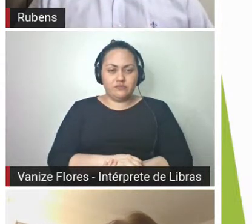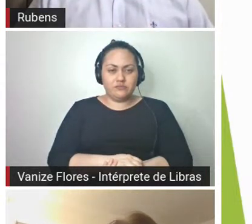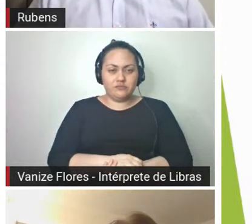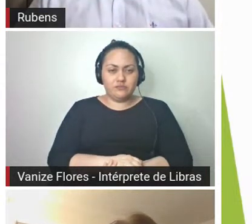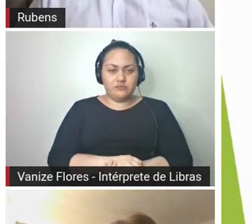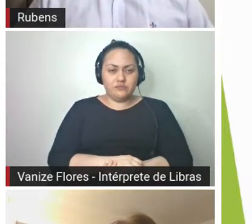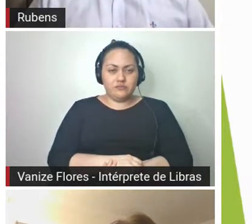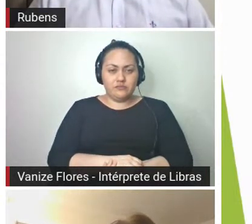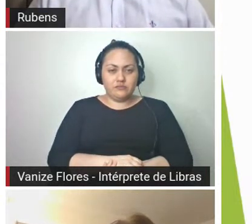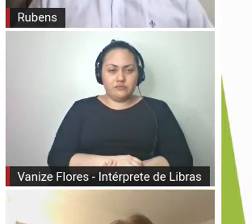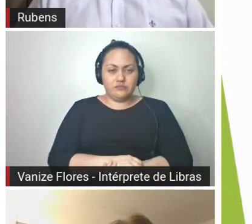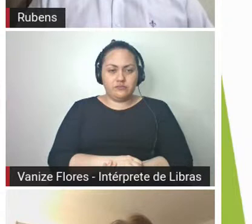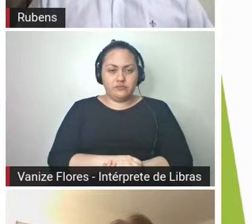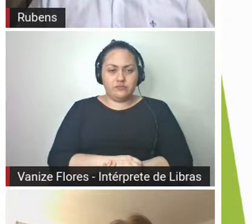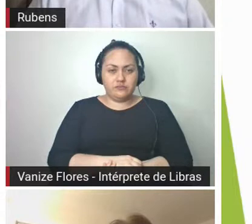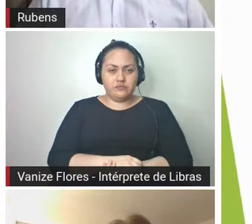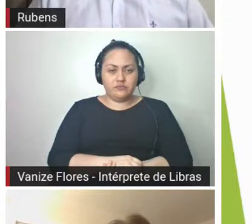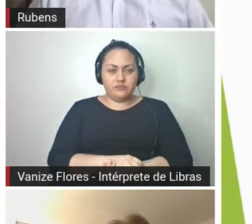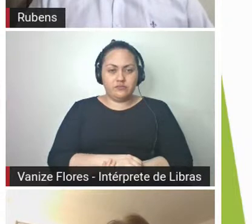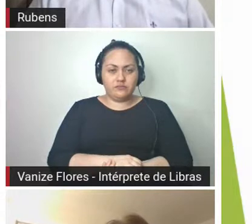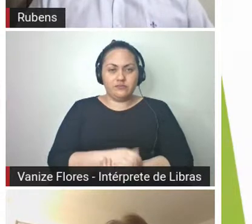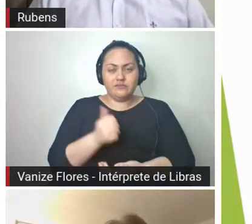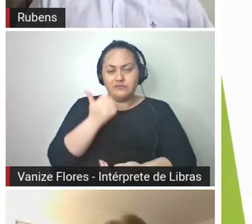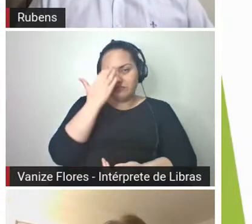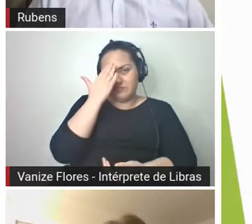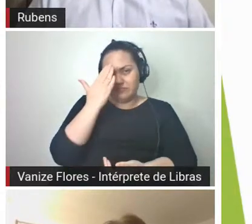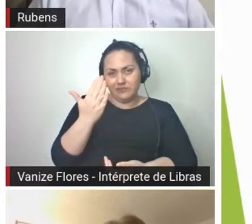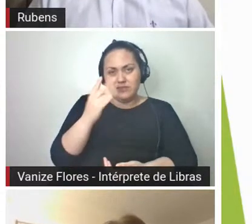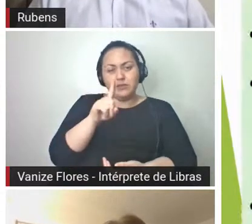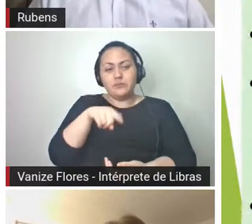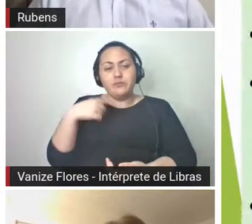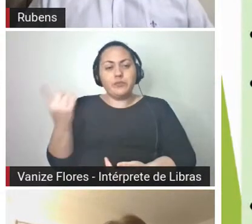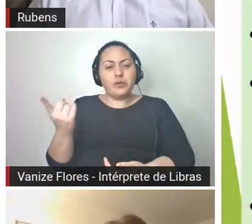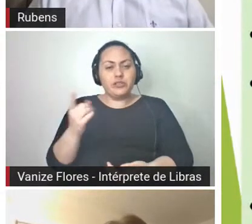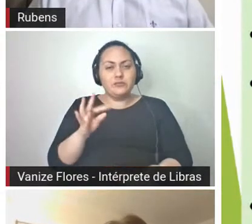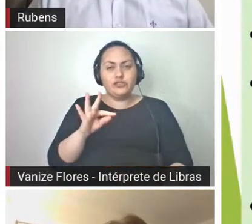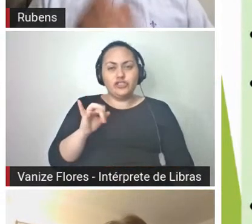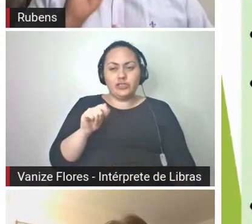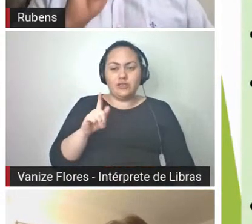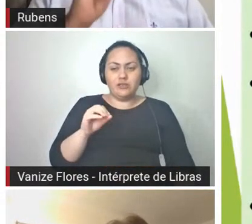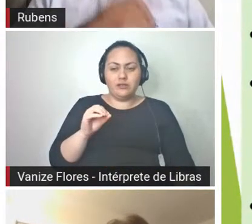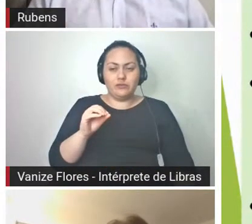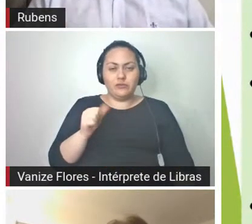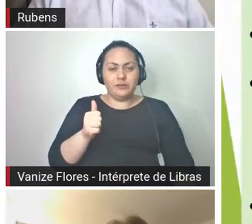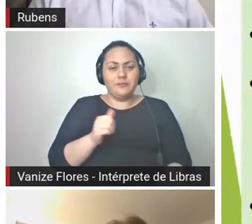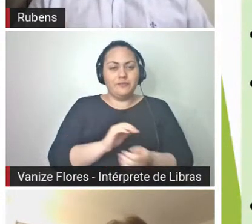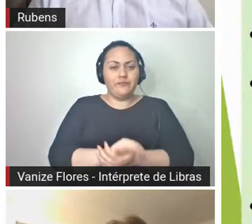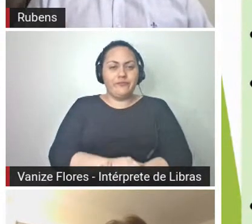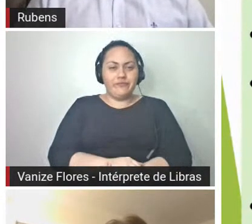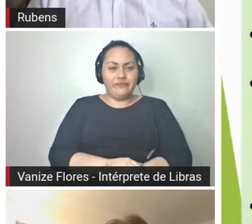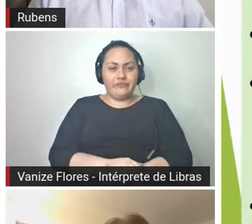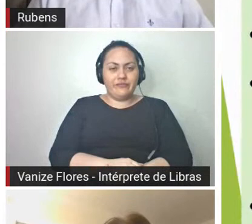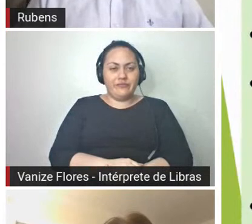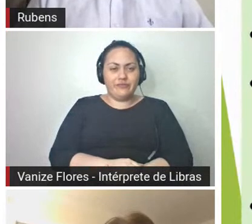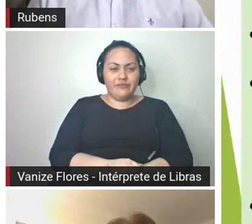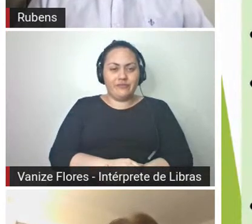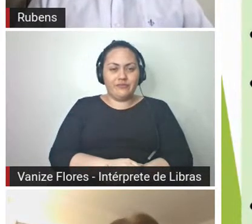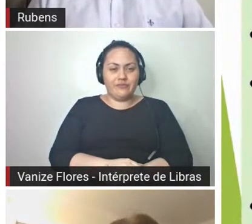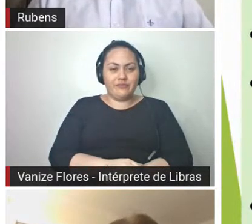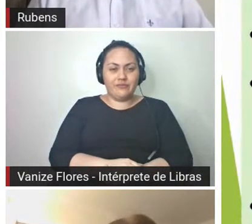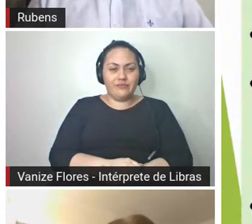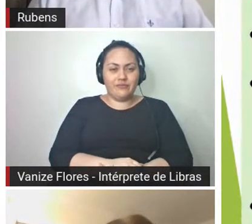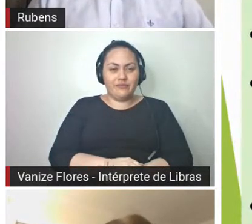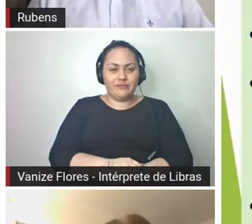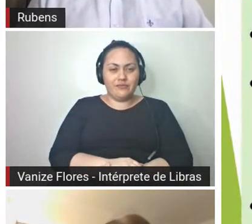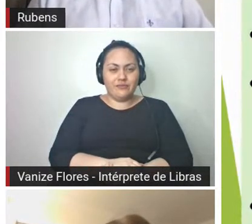United States. Obrigado. Para o próximo, Thiago. That's his first question for you. So if I could